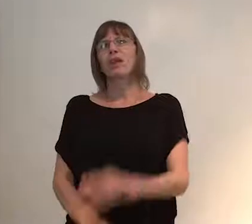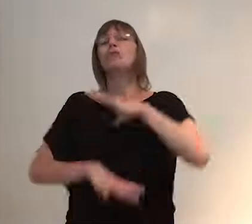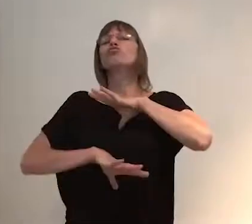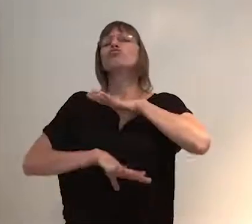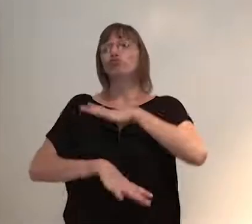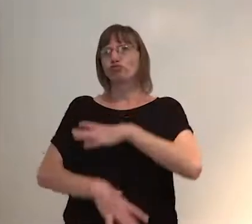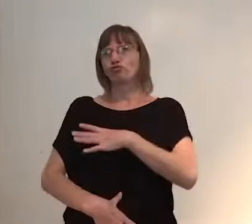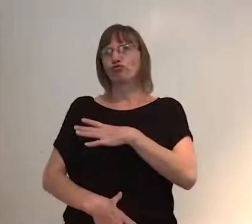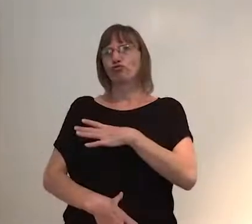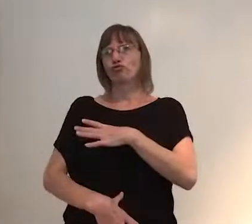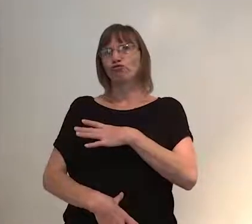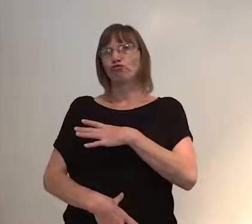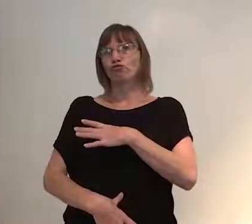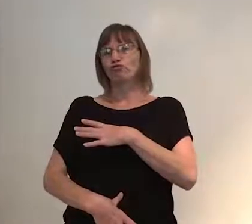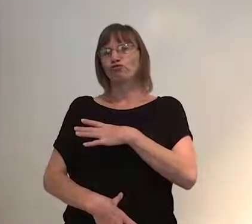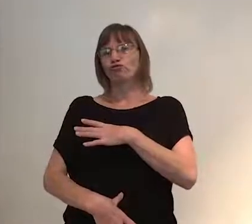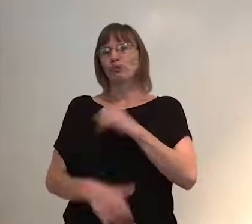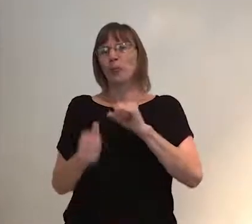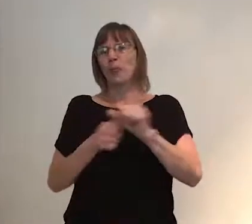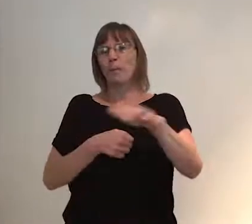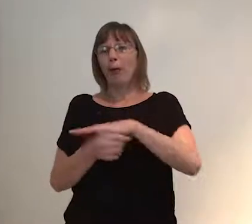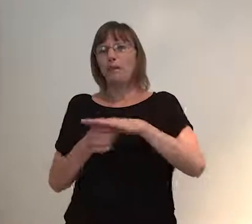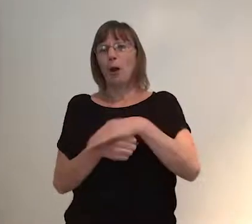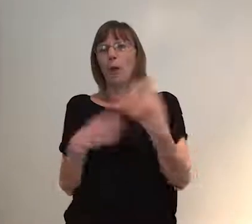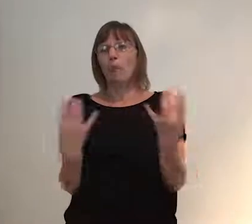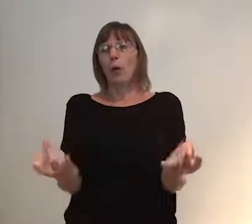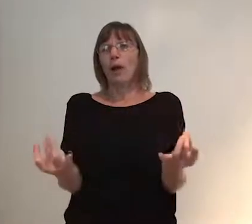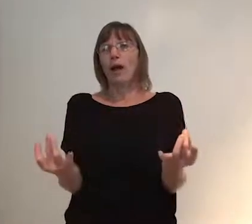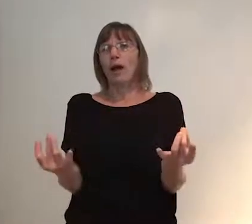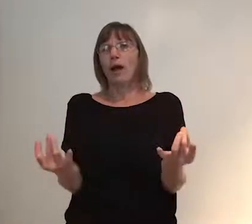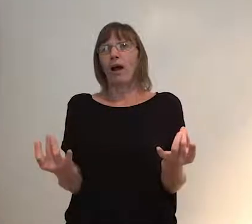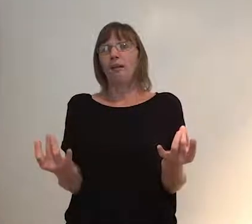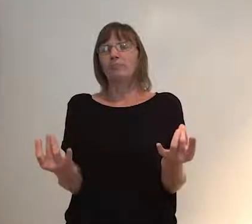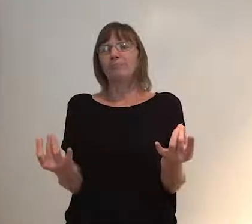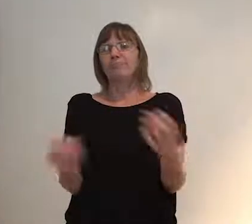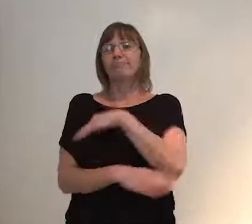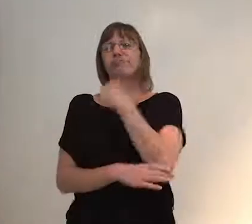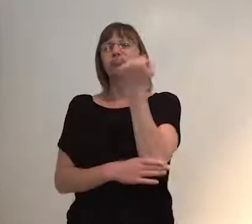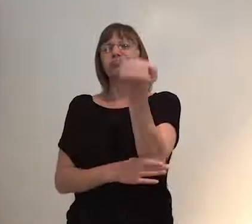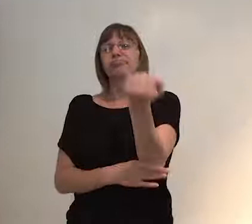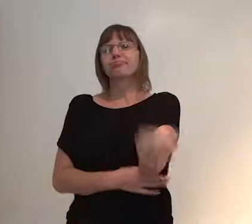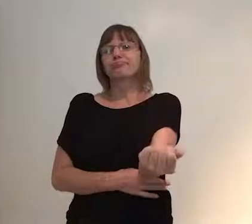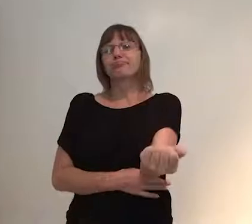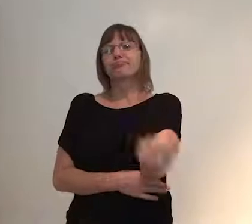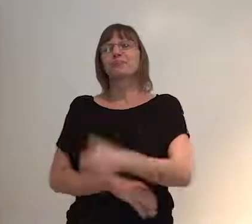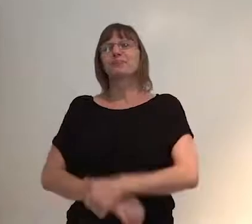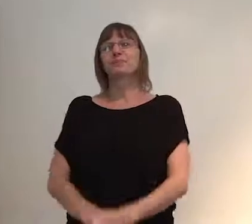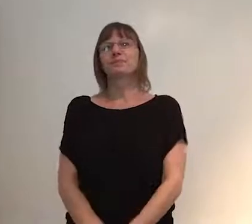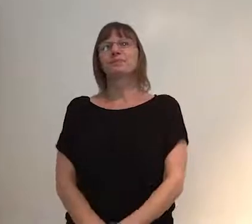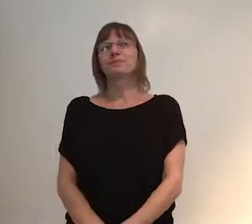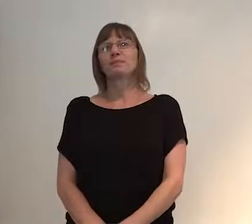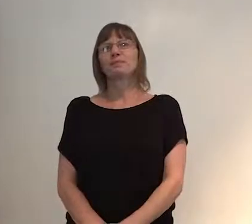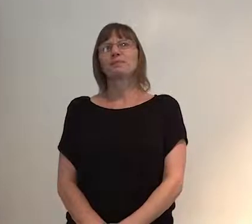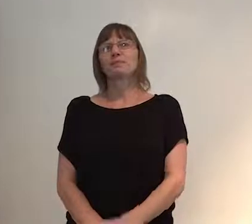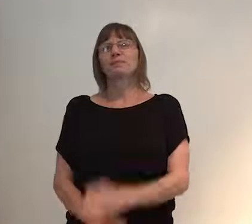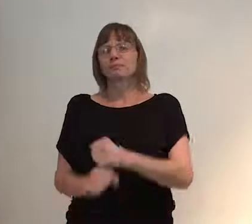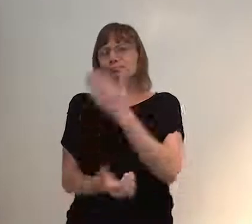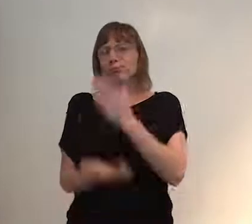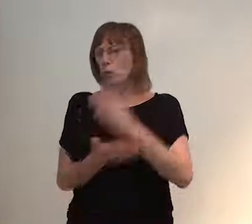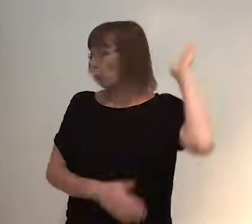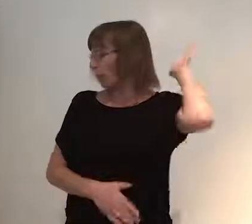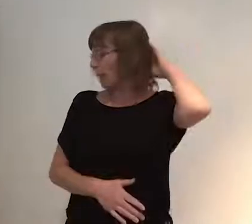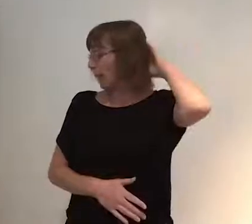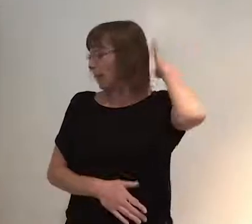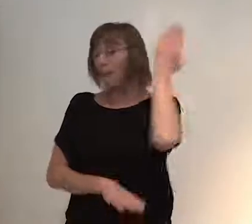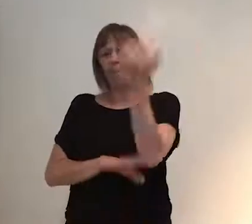And then we come down to the best part of yoga. Take our arms away and we lie down on the mats. Make sure the back of your